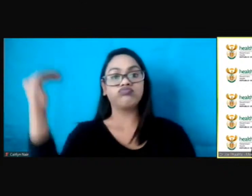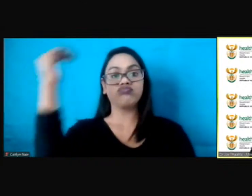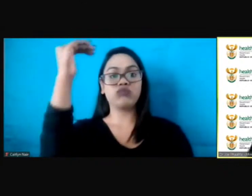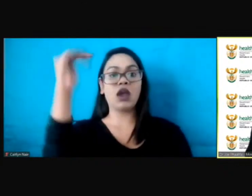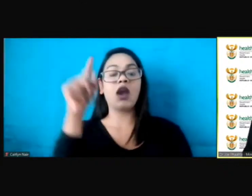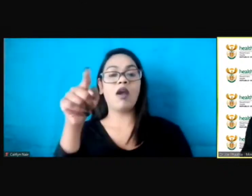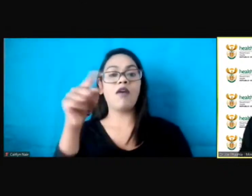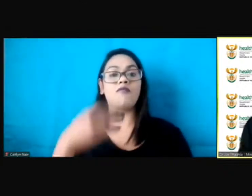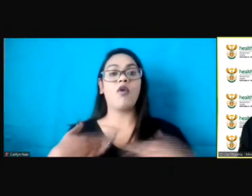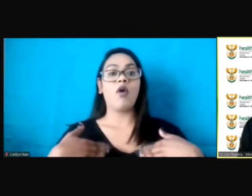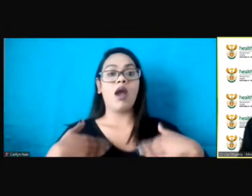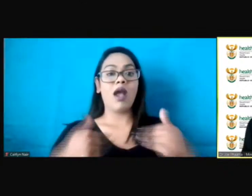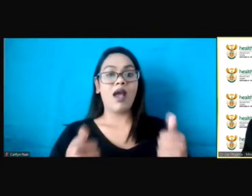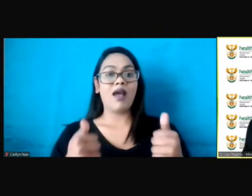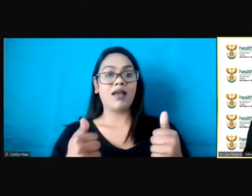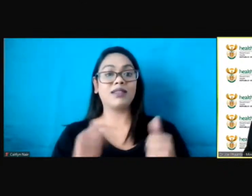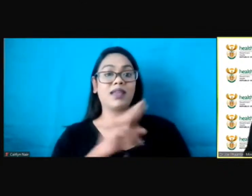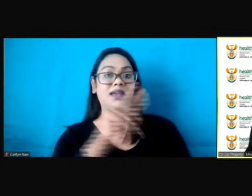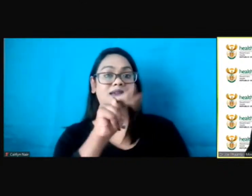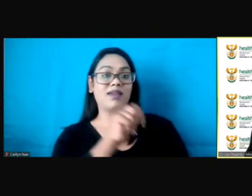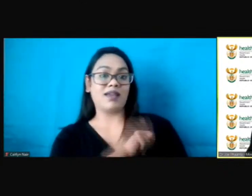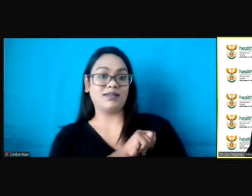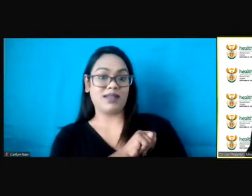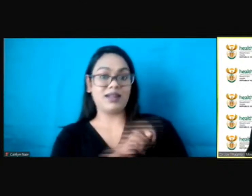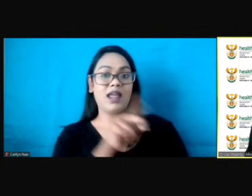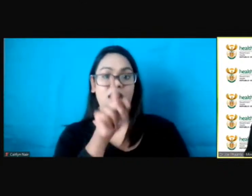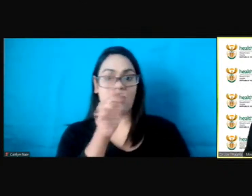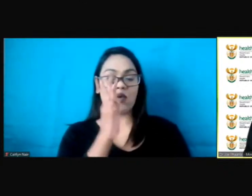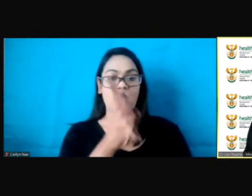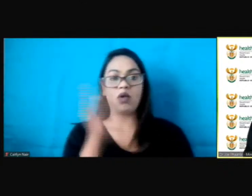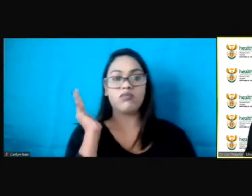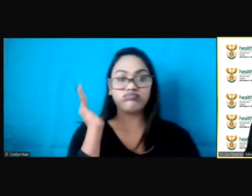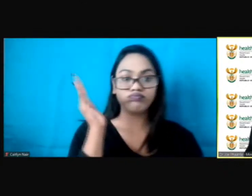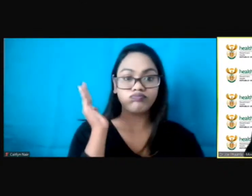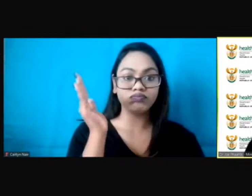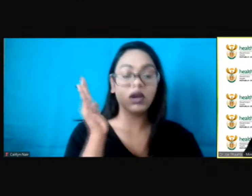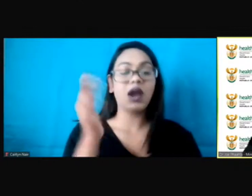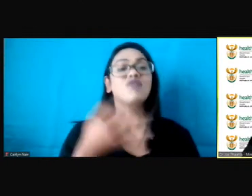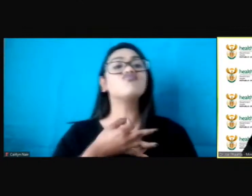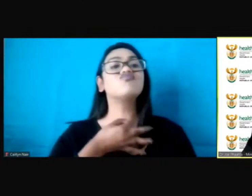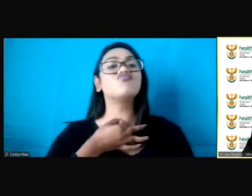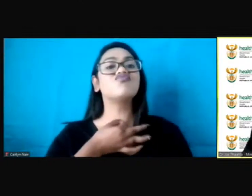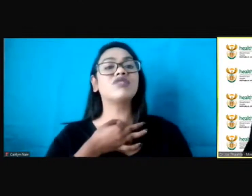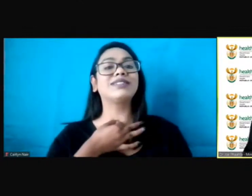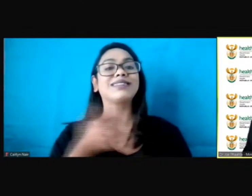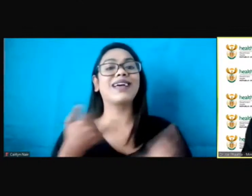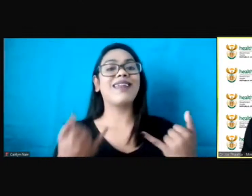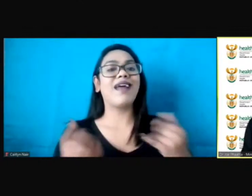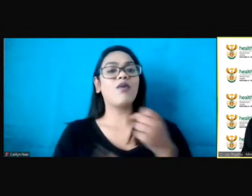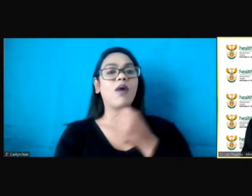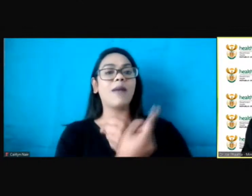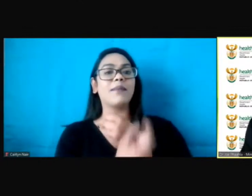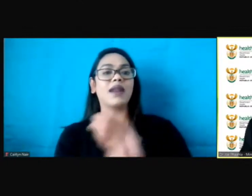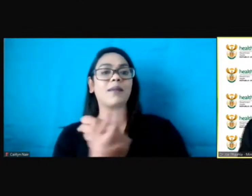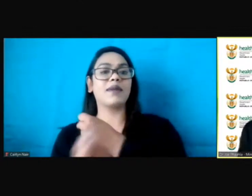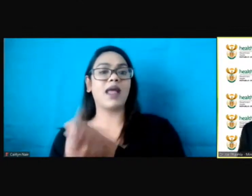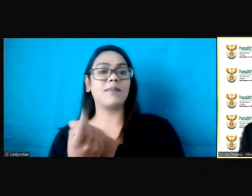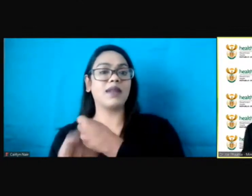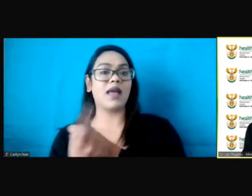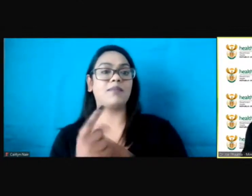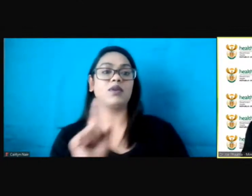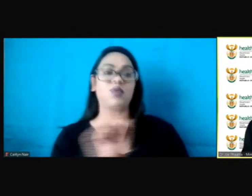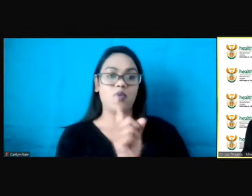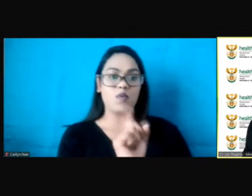Luthuli Hospital in KZN, who will give us a sense of the risks of trauma during this festive